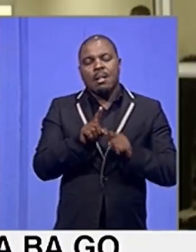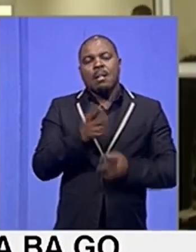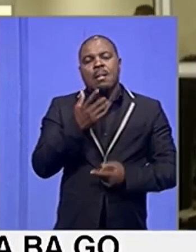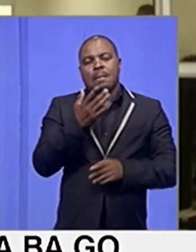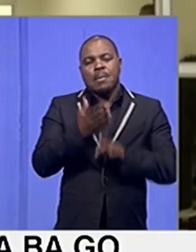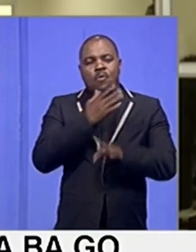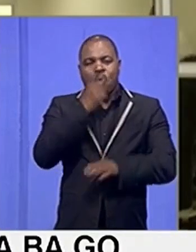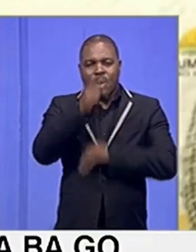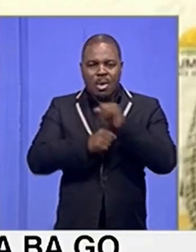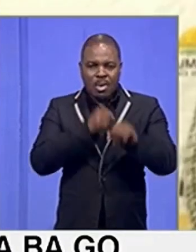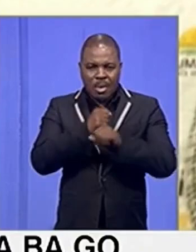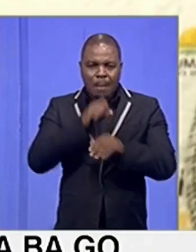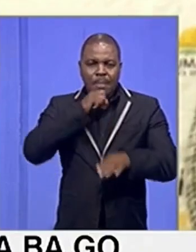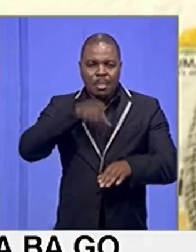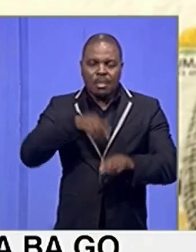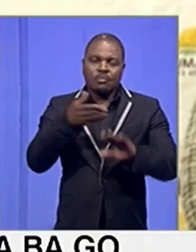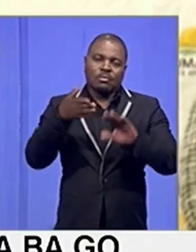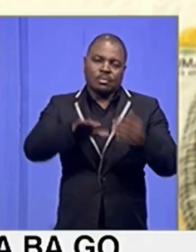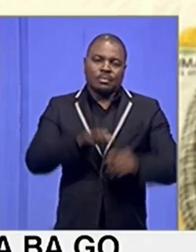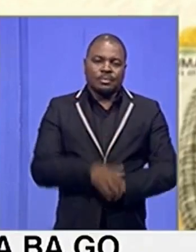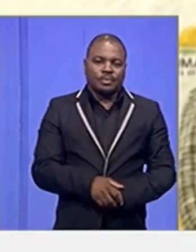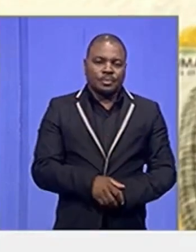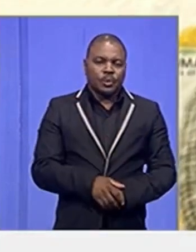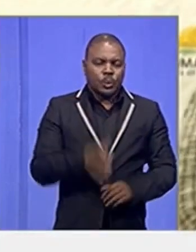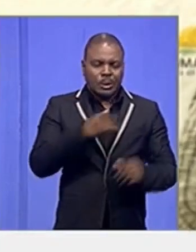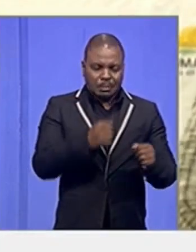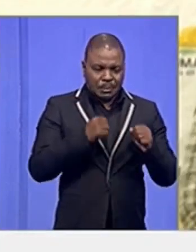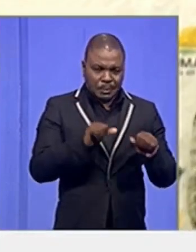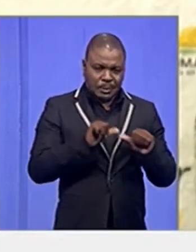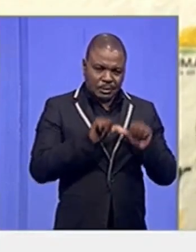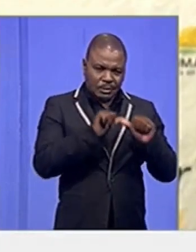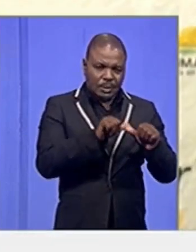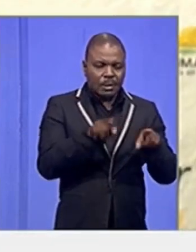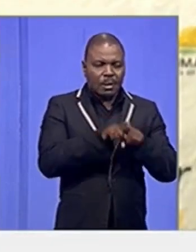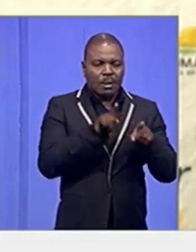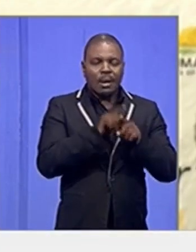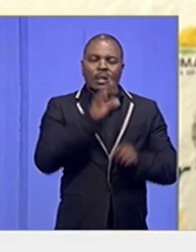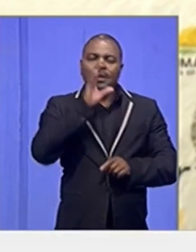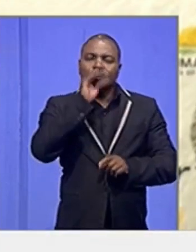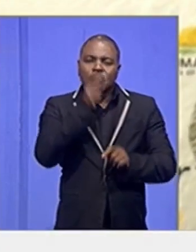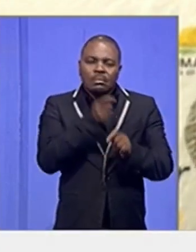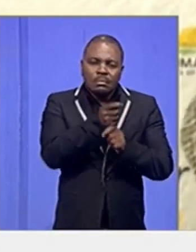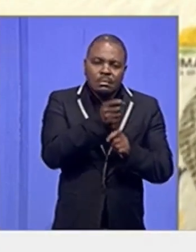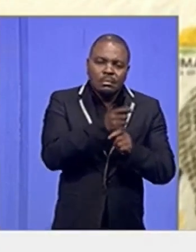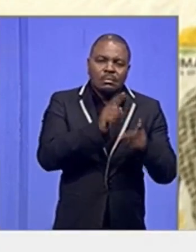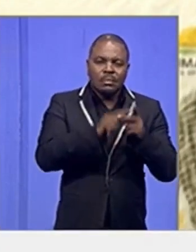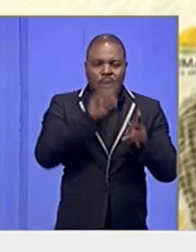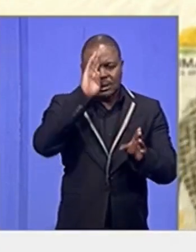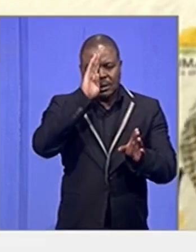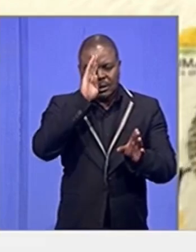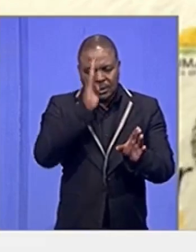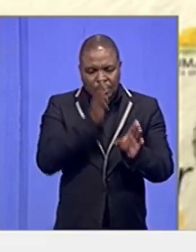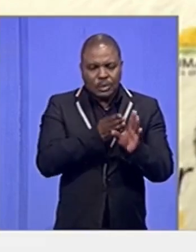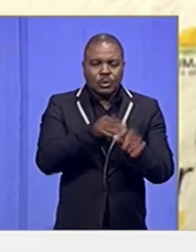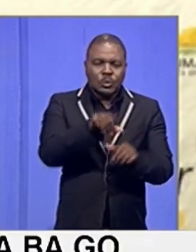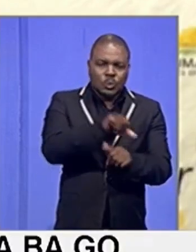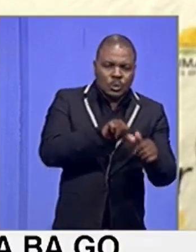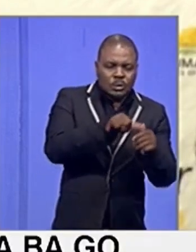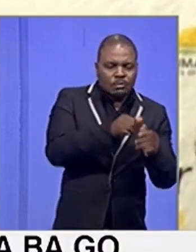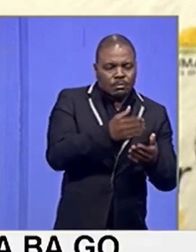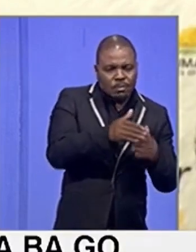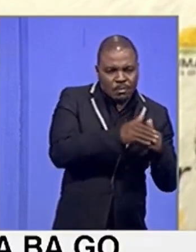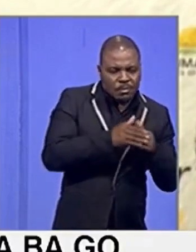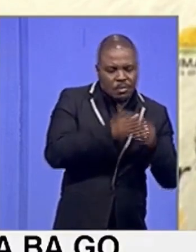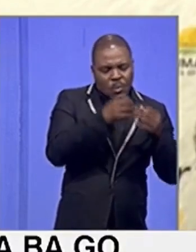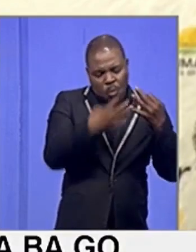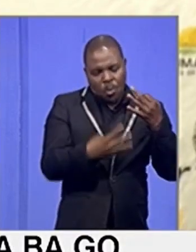swara ngwaga. Continuum of services that will include speech pathology, psychosocial care, as well as dental,